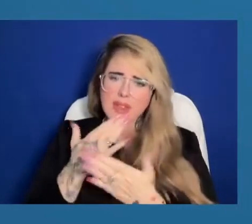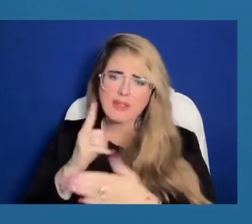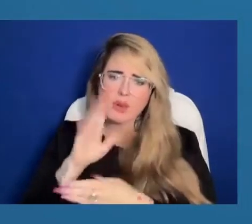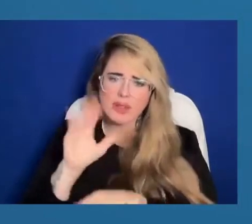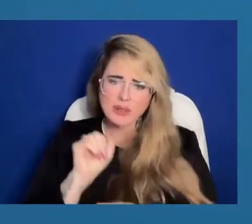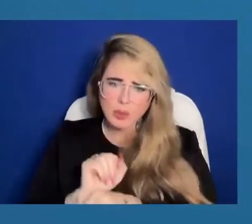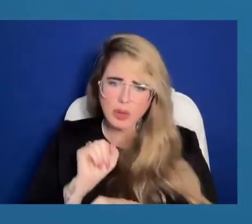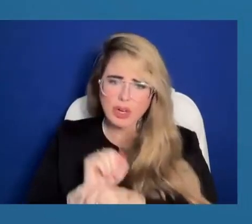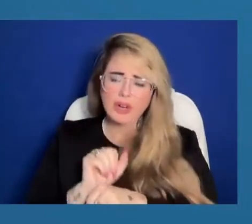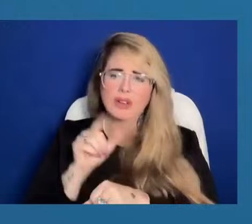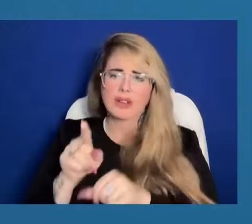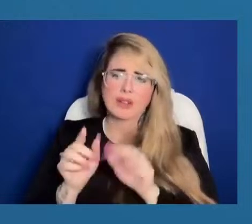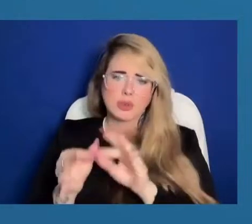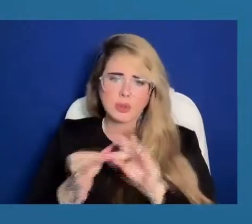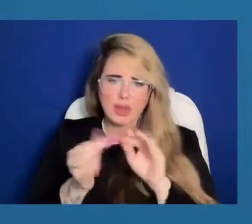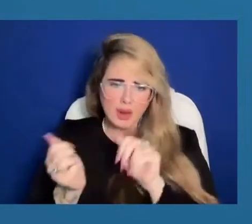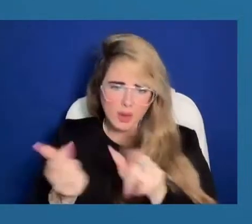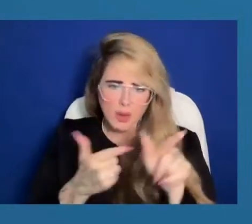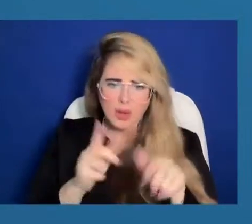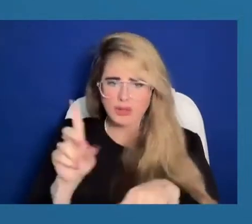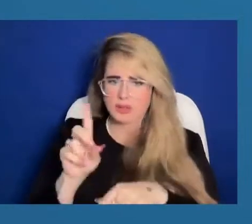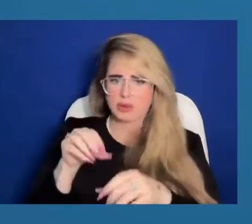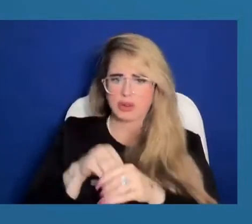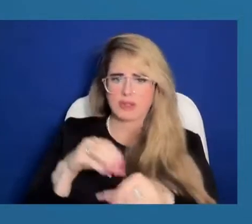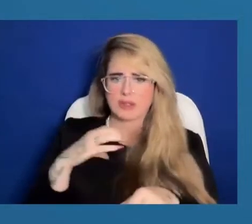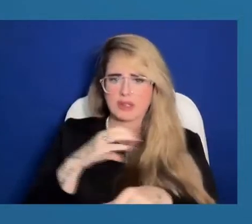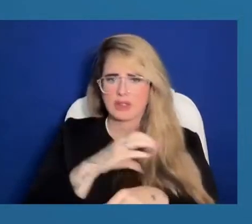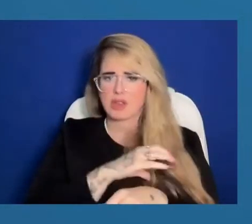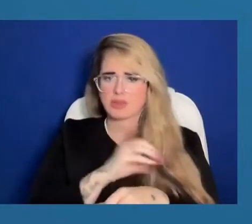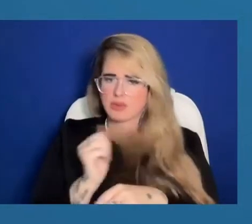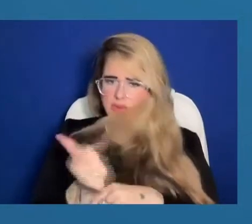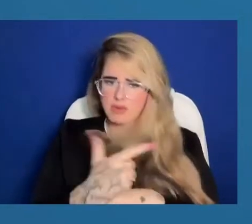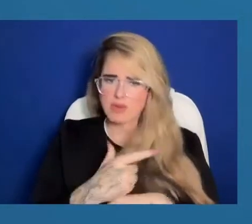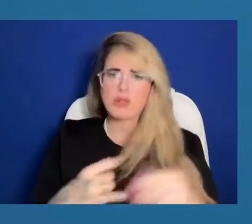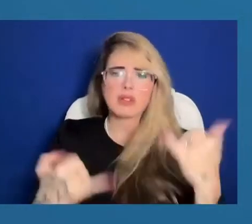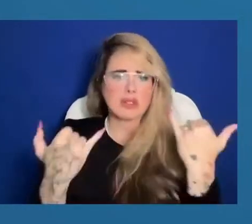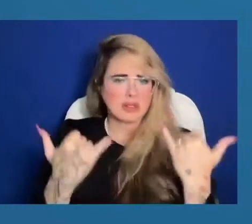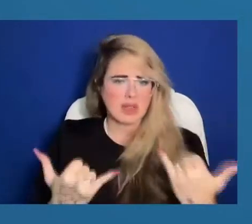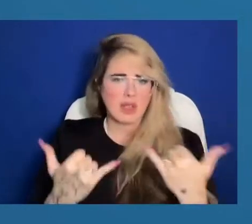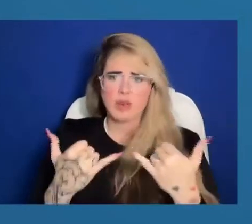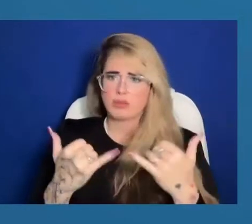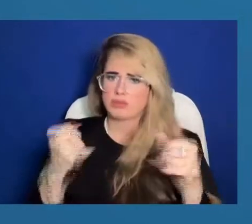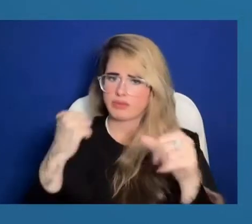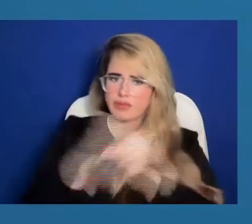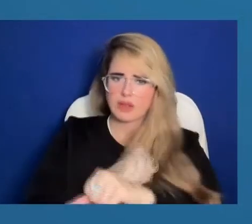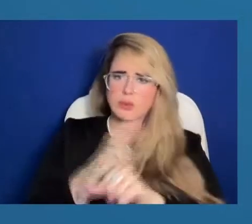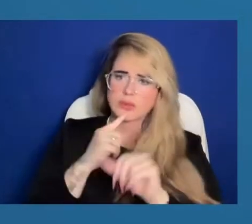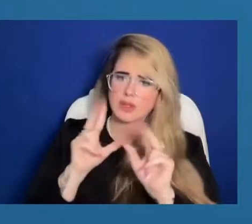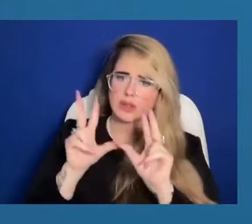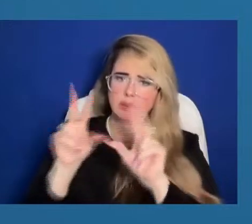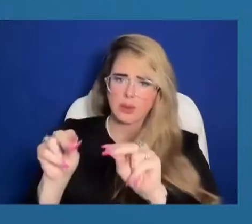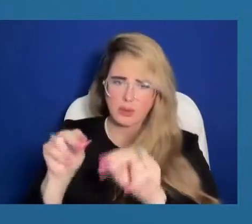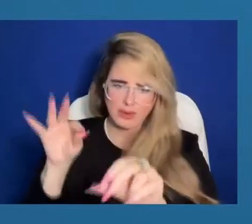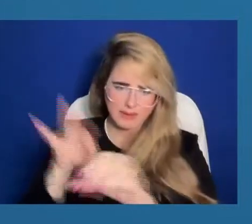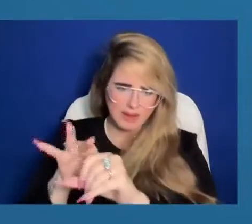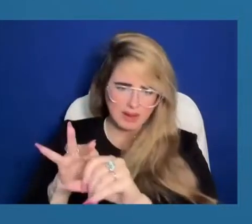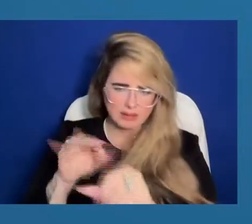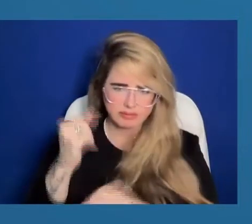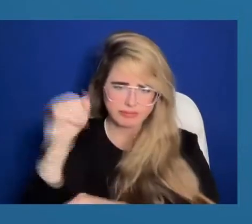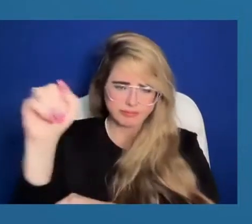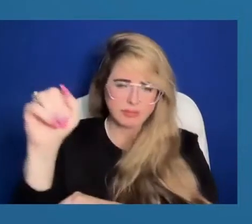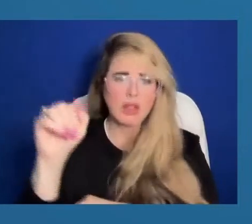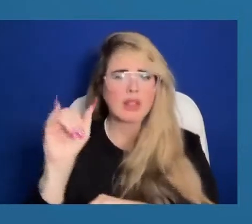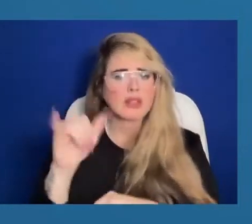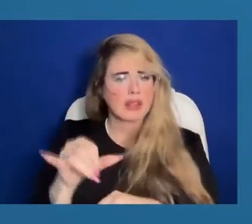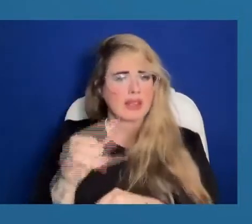the Democrats in the Congress, for them to vote no. It's not an easy task, but he did it. And thank